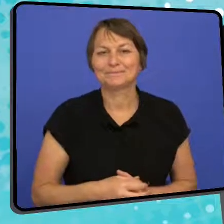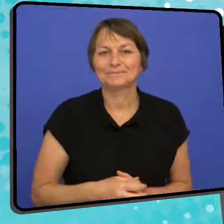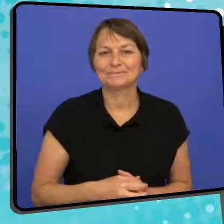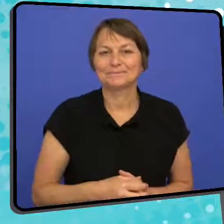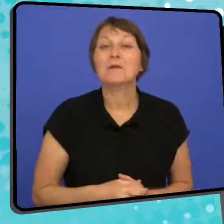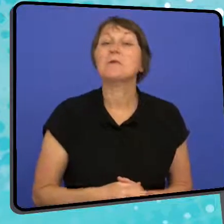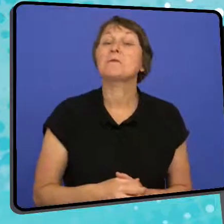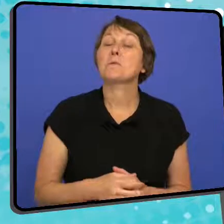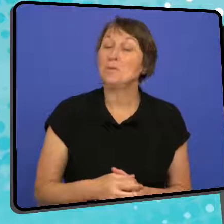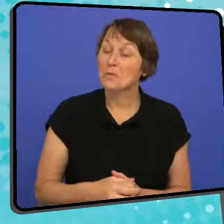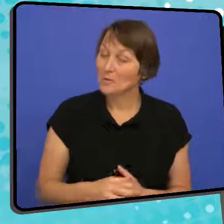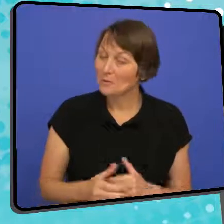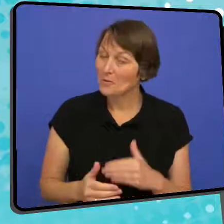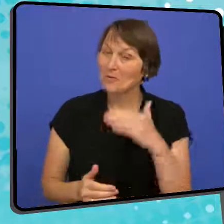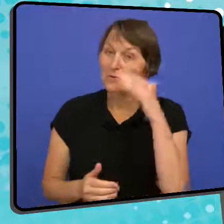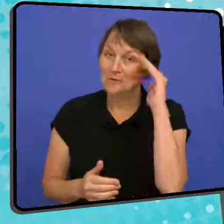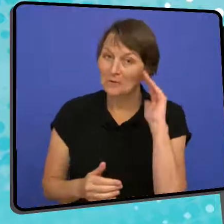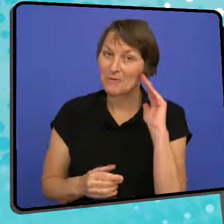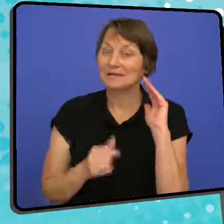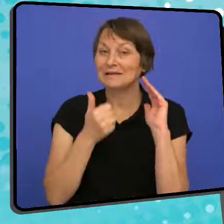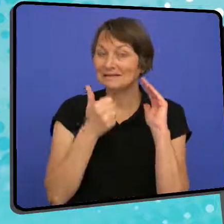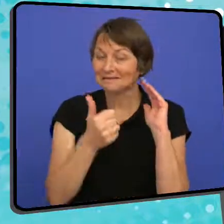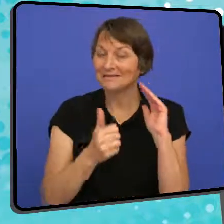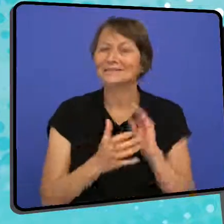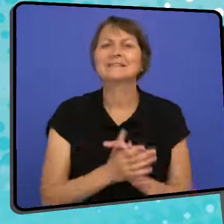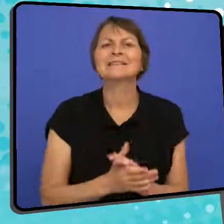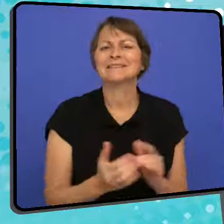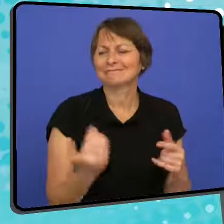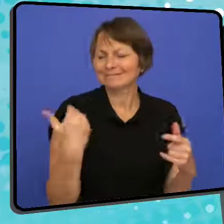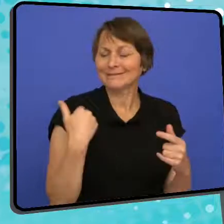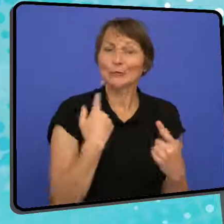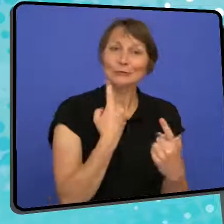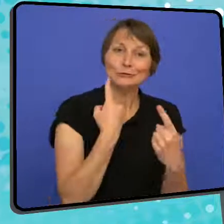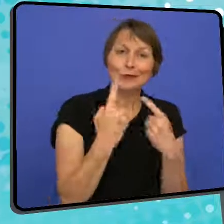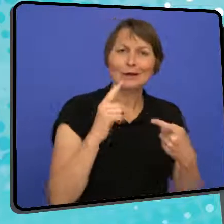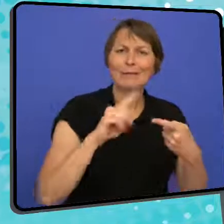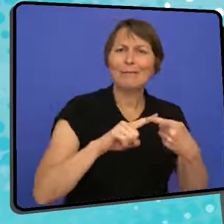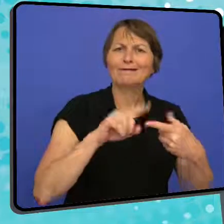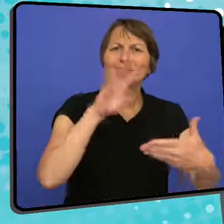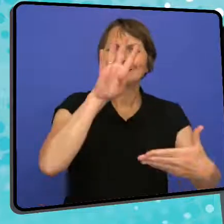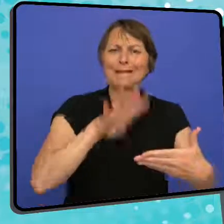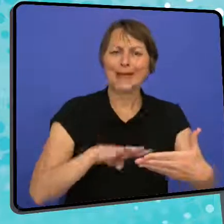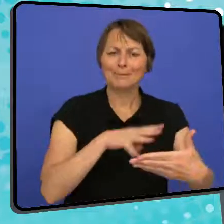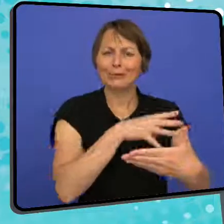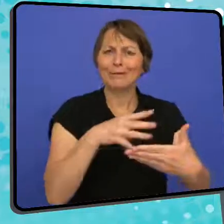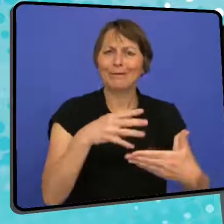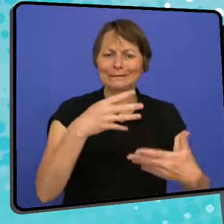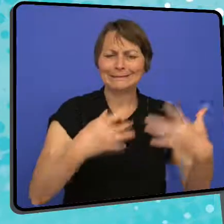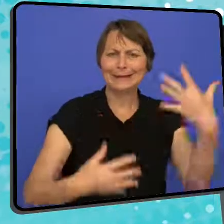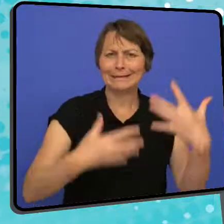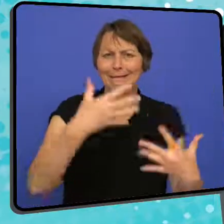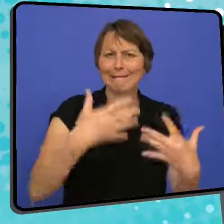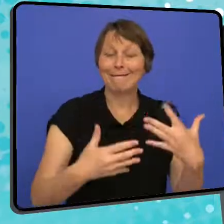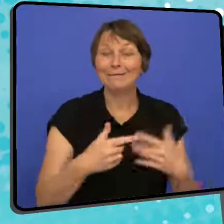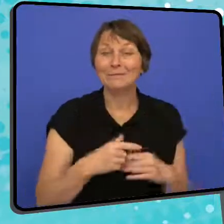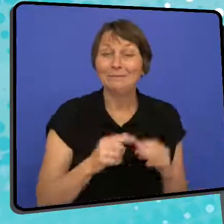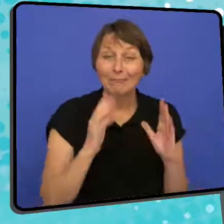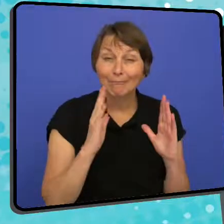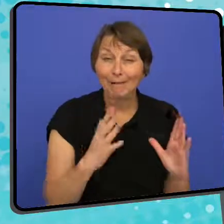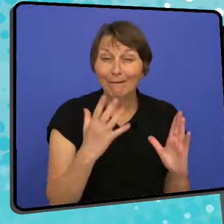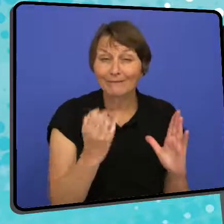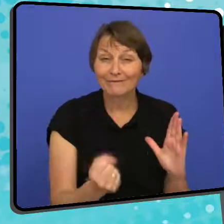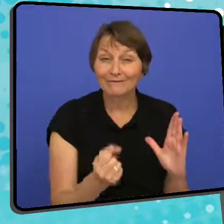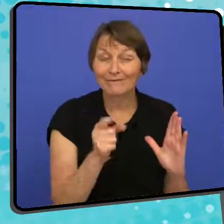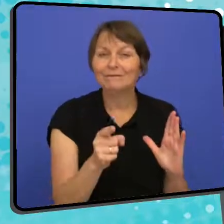Nice. No, again, right, we spoke about the tabular data. We don't need necessarily always to have those deep